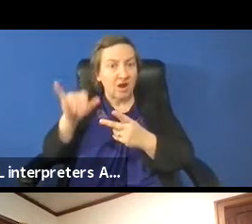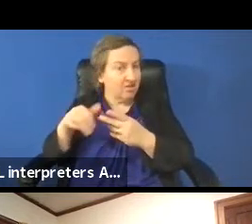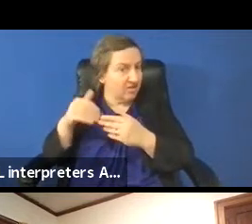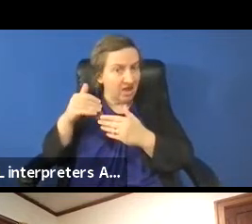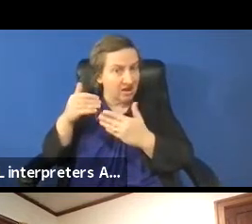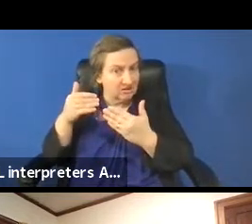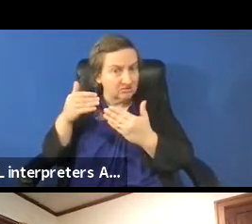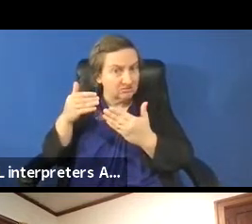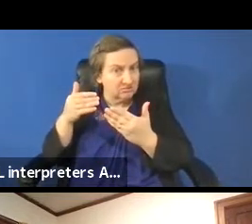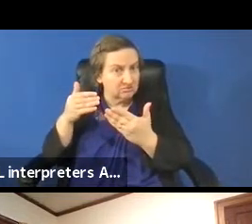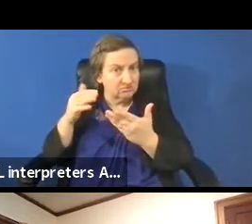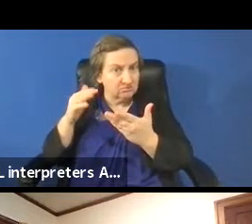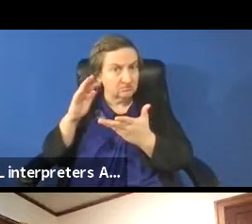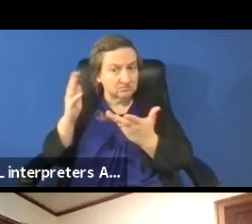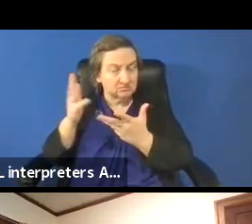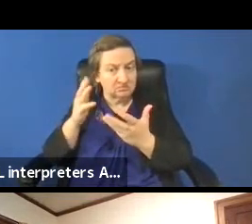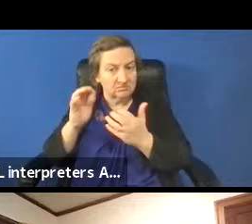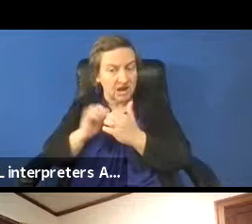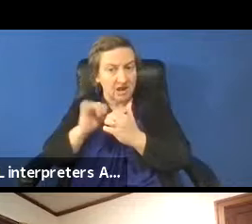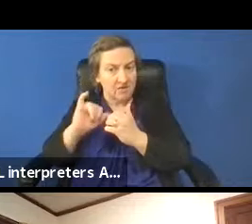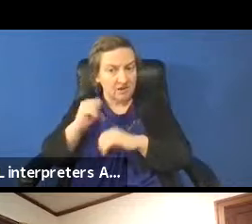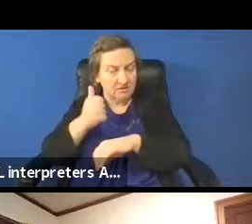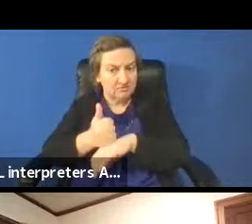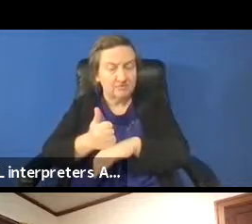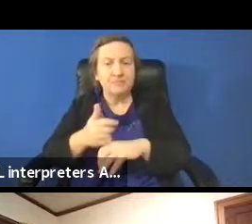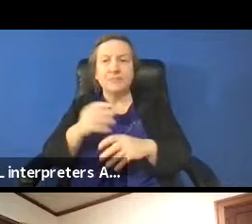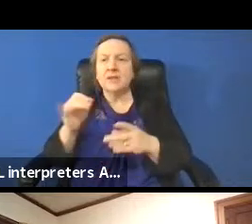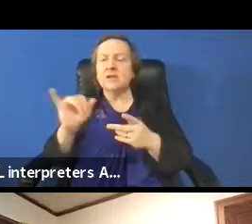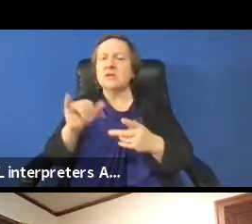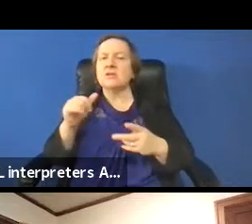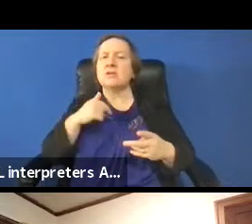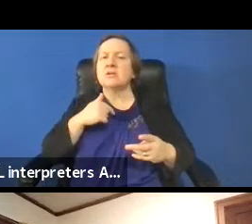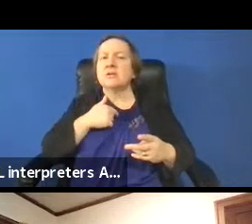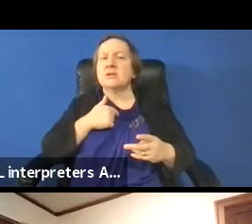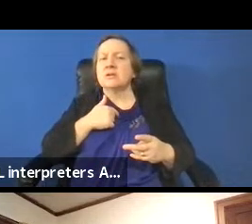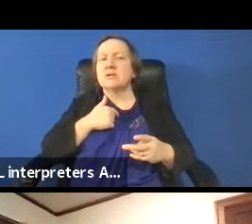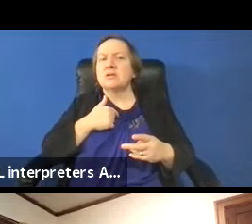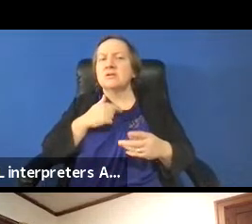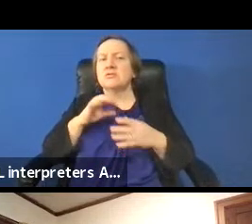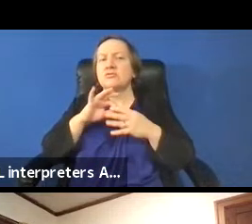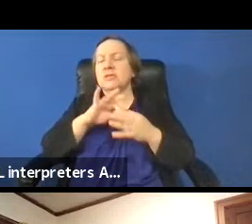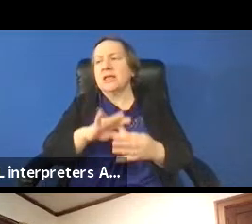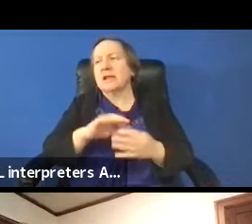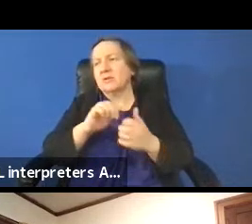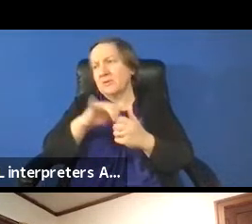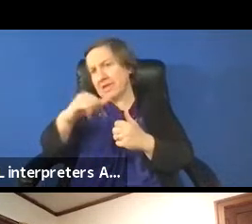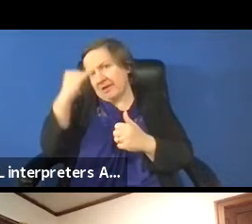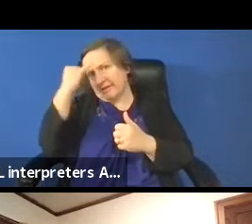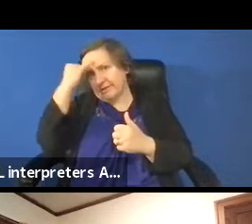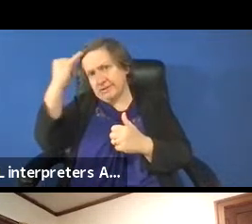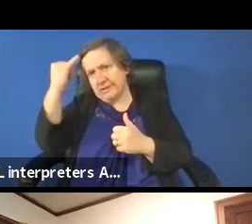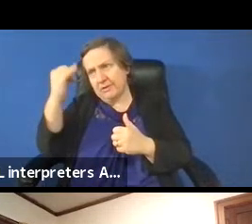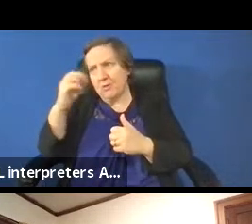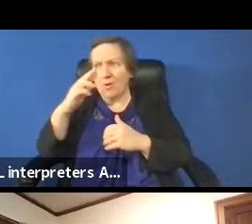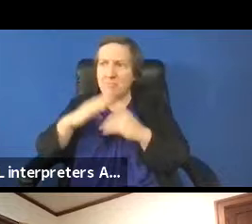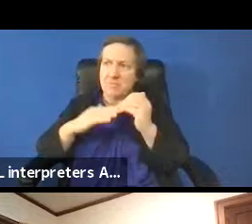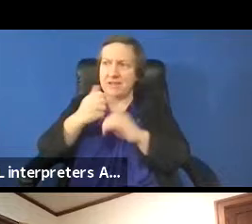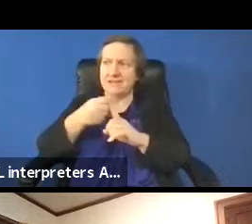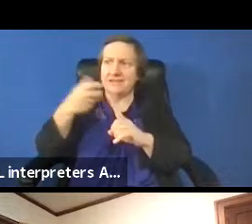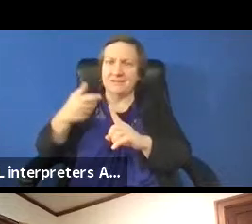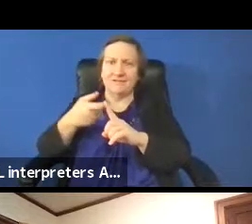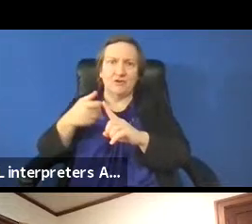lands? And then I'm just also, I guess, related to that or building from